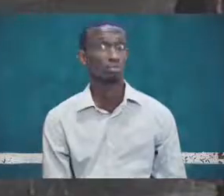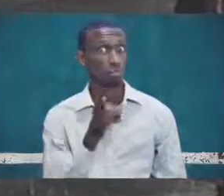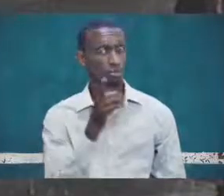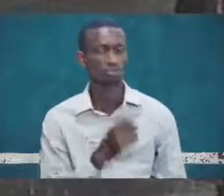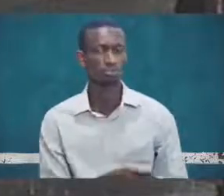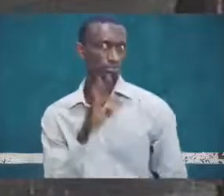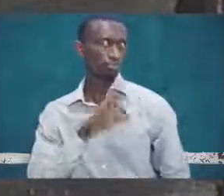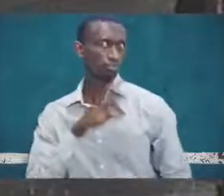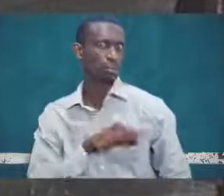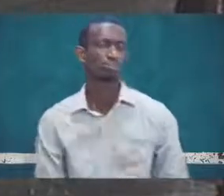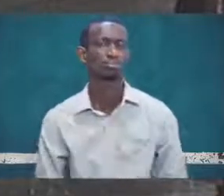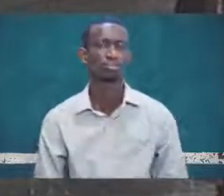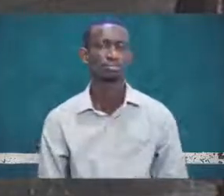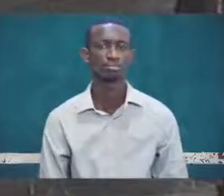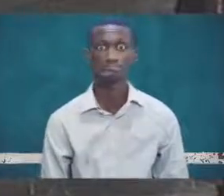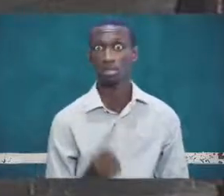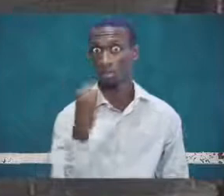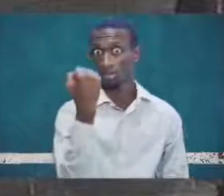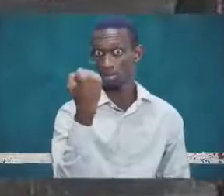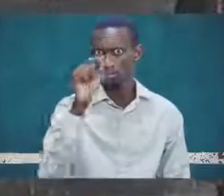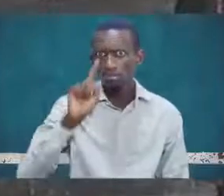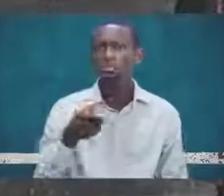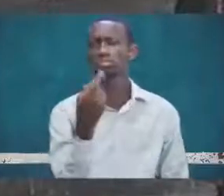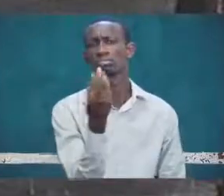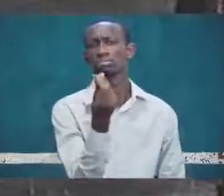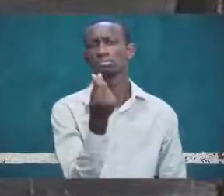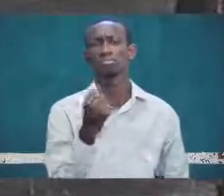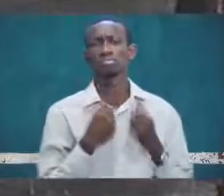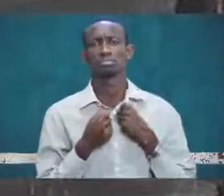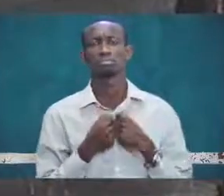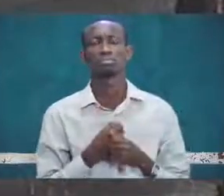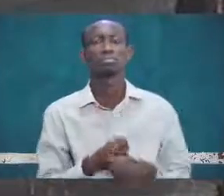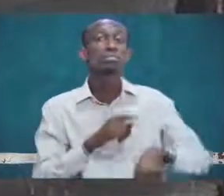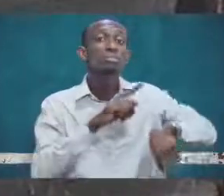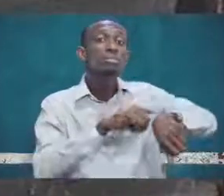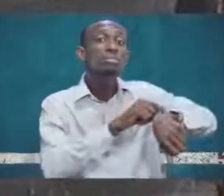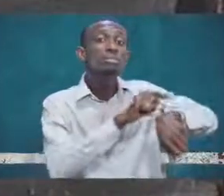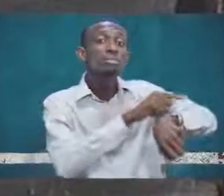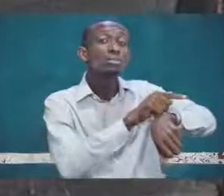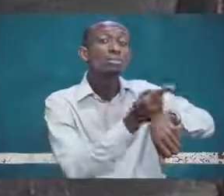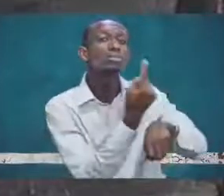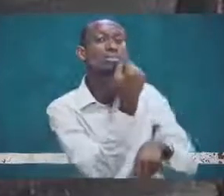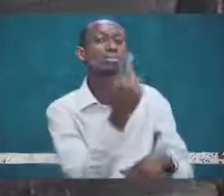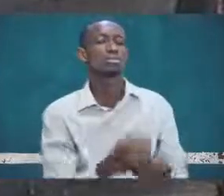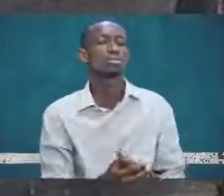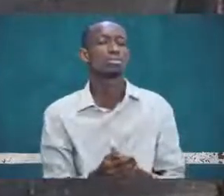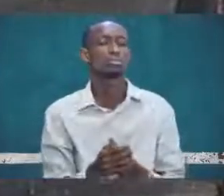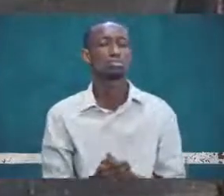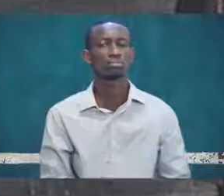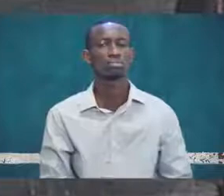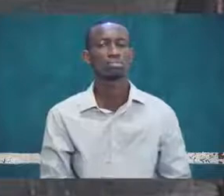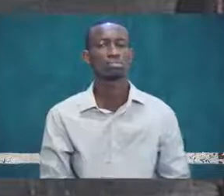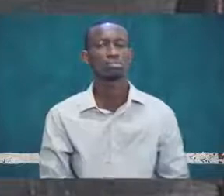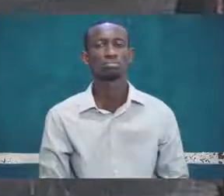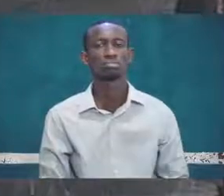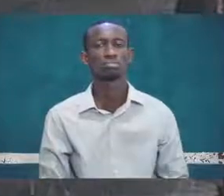5,000 Rwandan francs an hour. It looks like the first one. I want to just go step